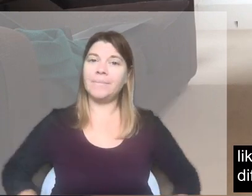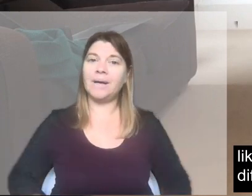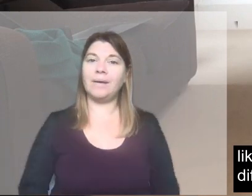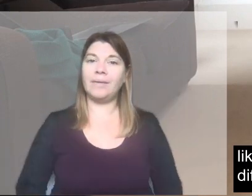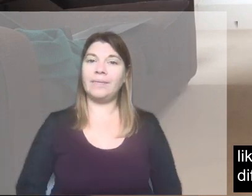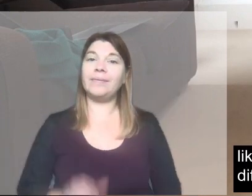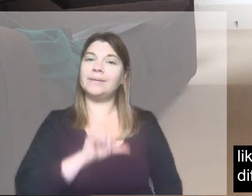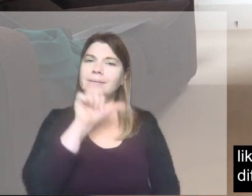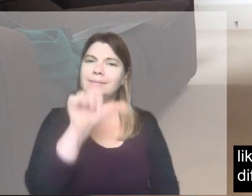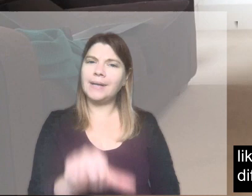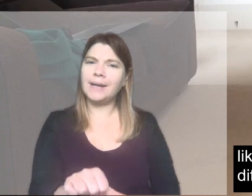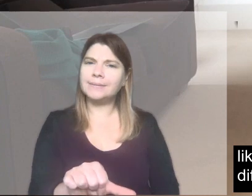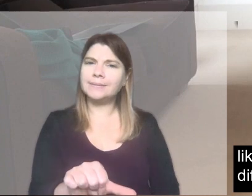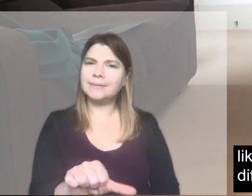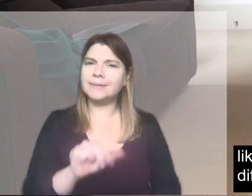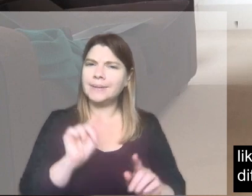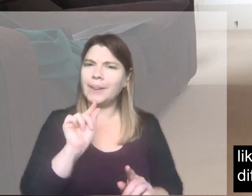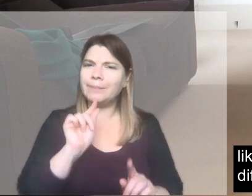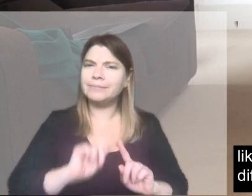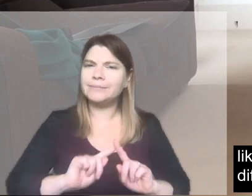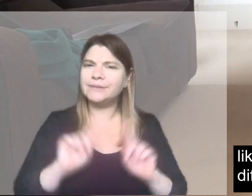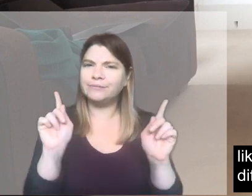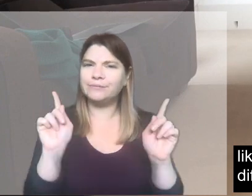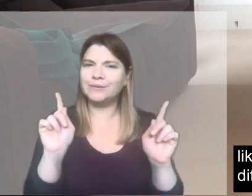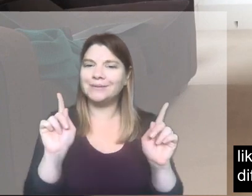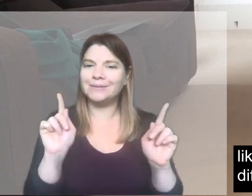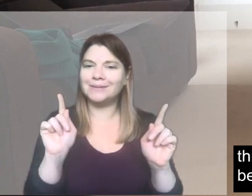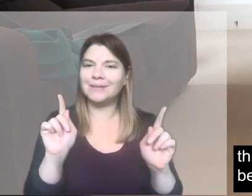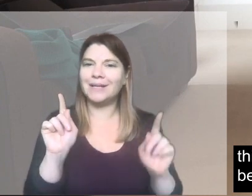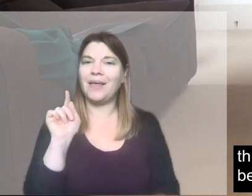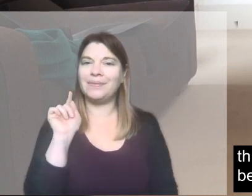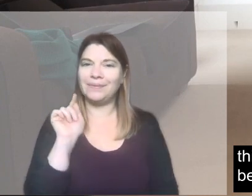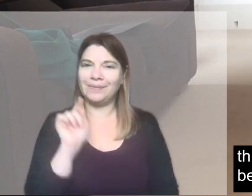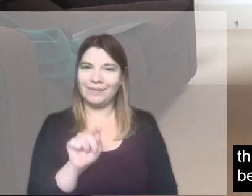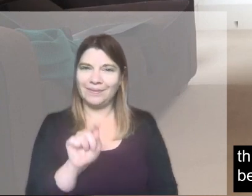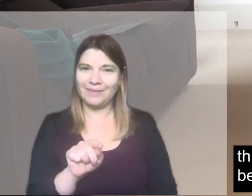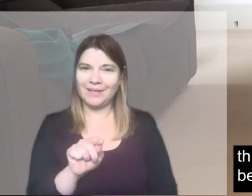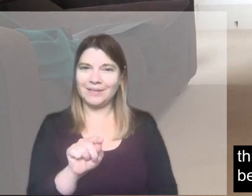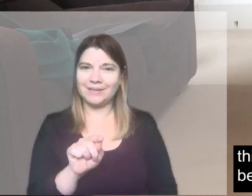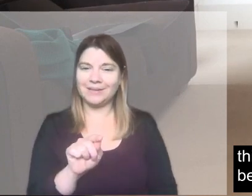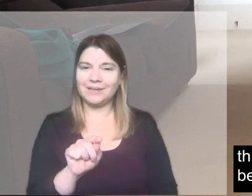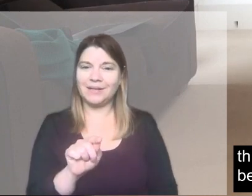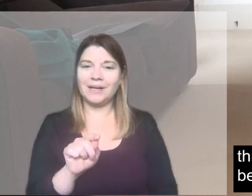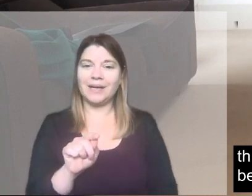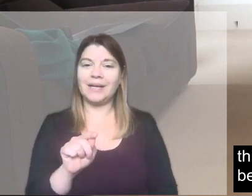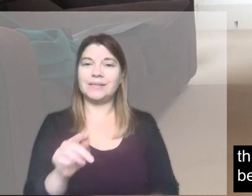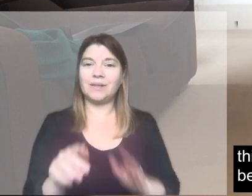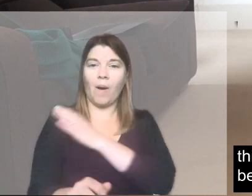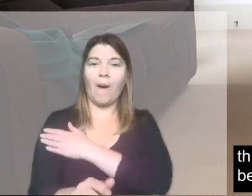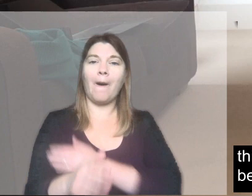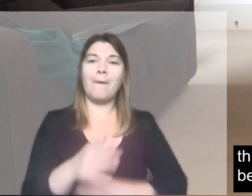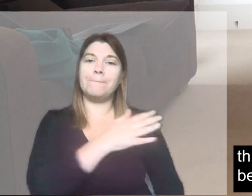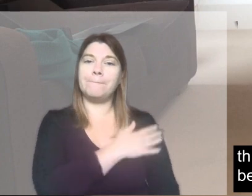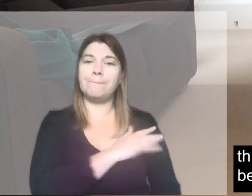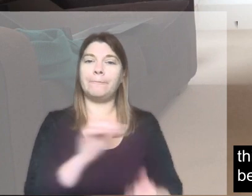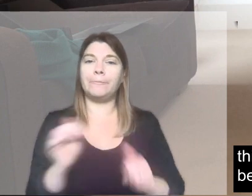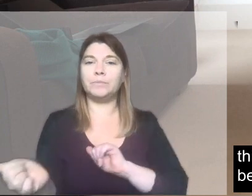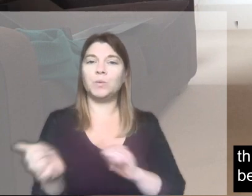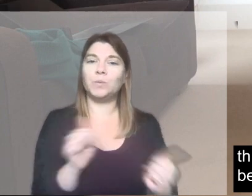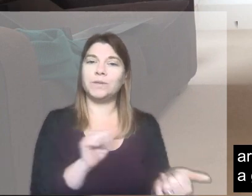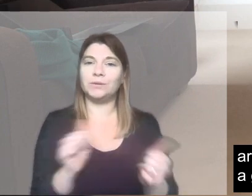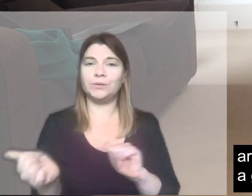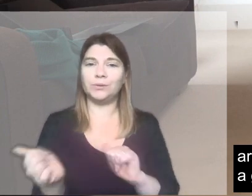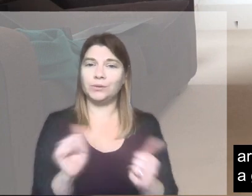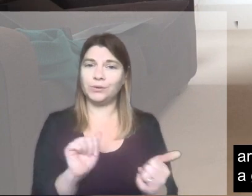try a slightly different kind of swinging action. So for this one, I'm going to call it switch, because we're going to switch